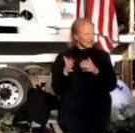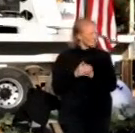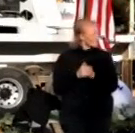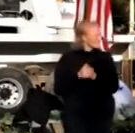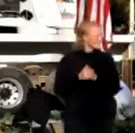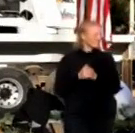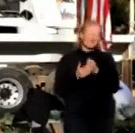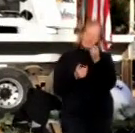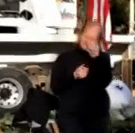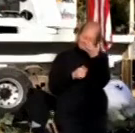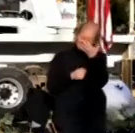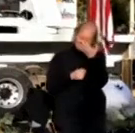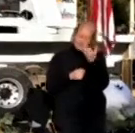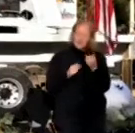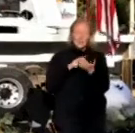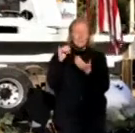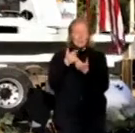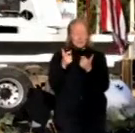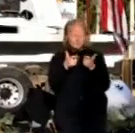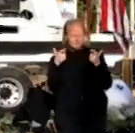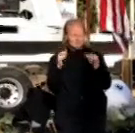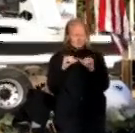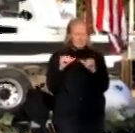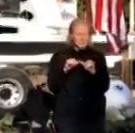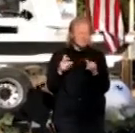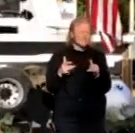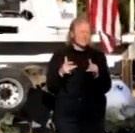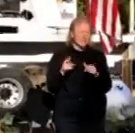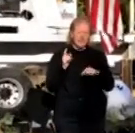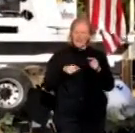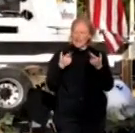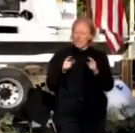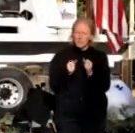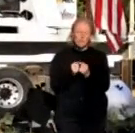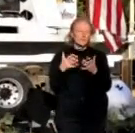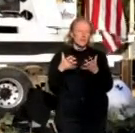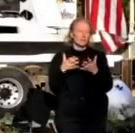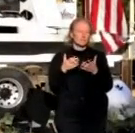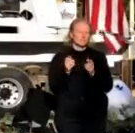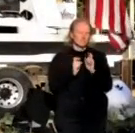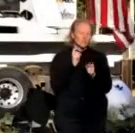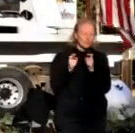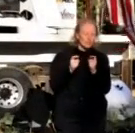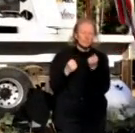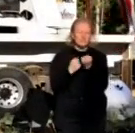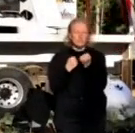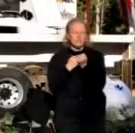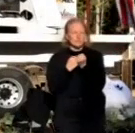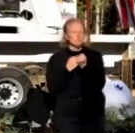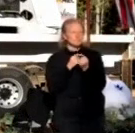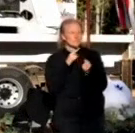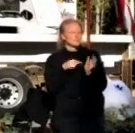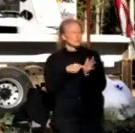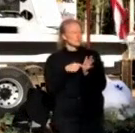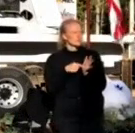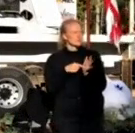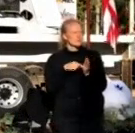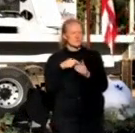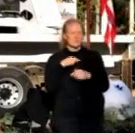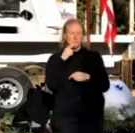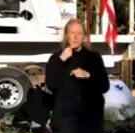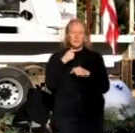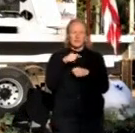down quickly, right? A project of this magnitude simply can't happen without generosity of sponsors and highlights the increasingly important role that